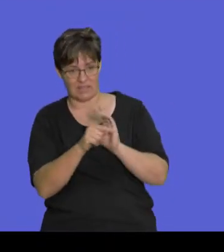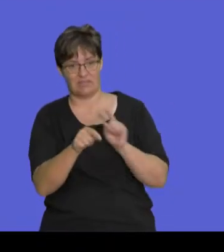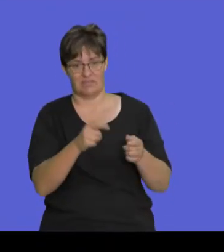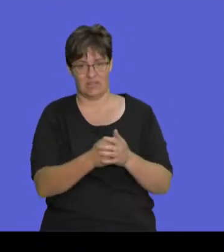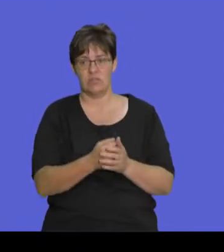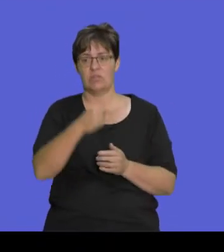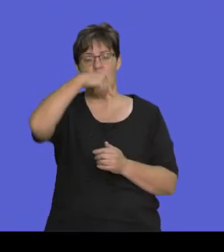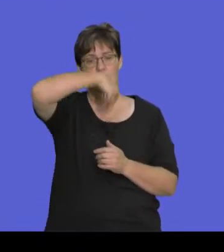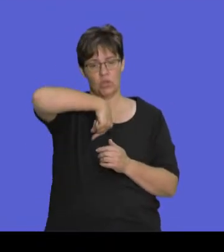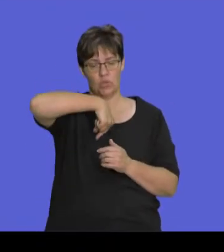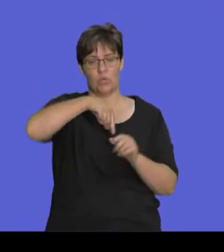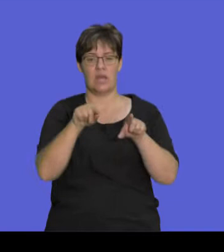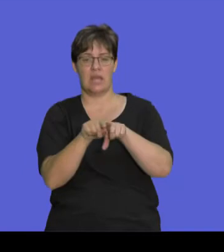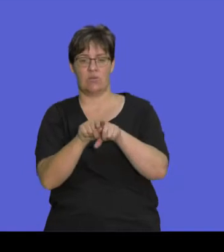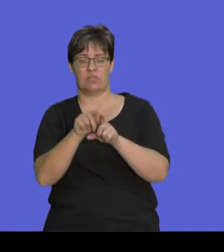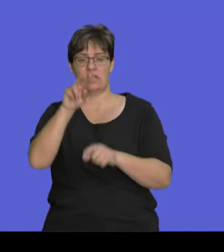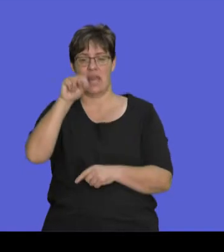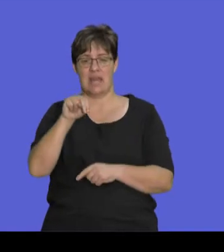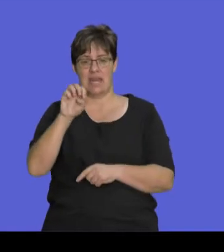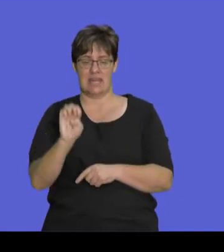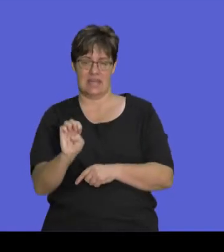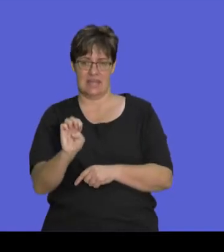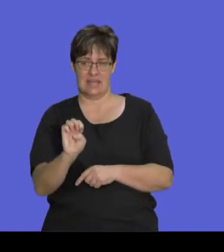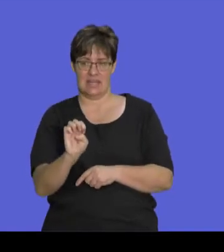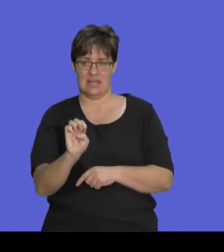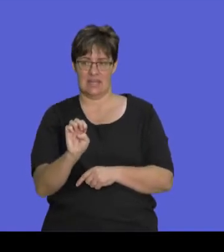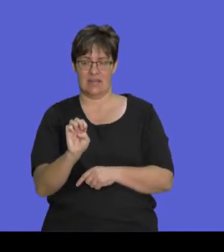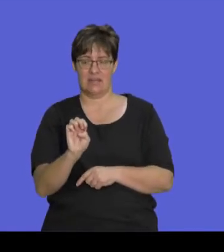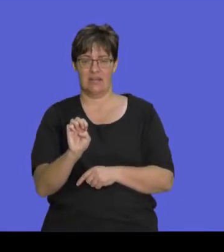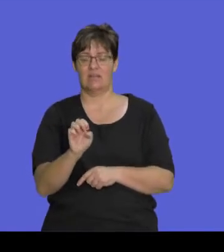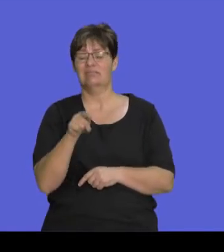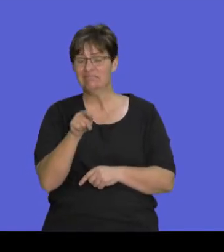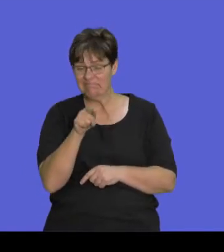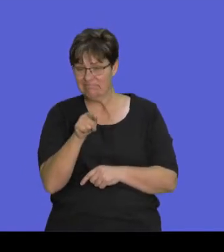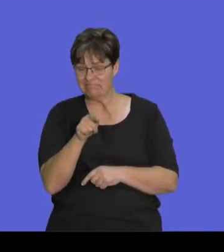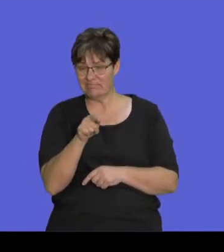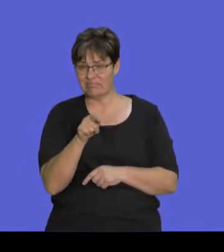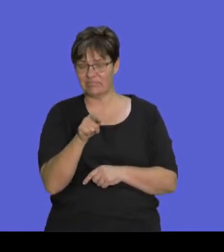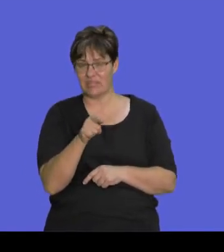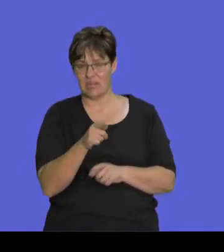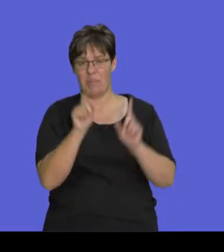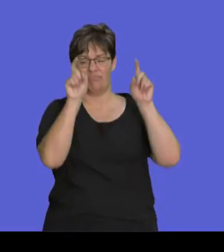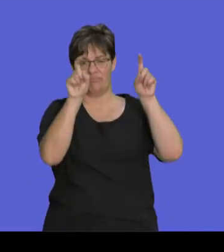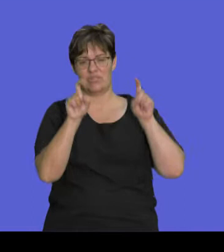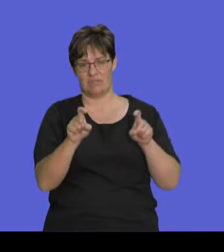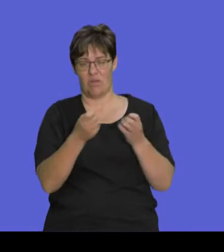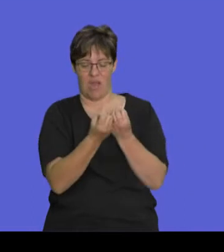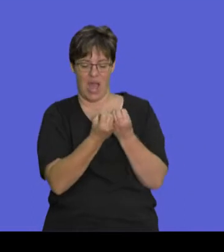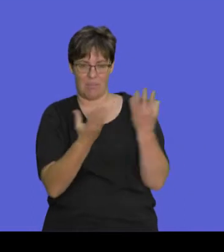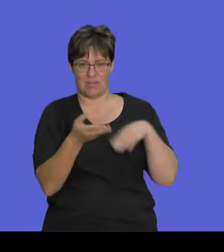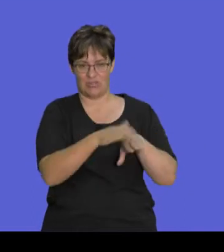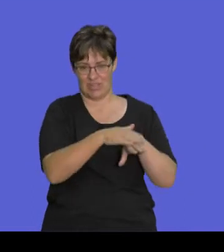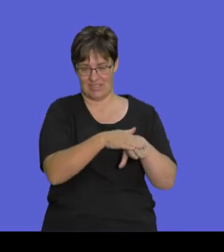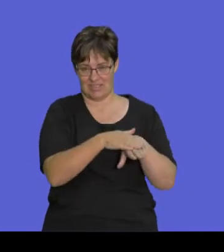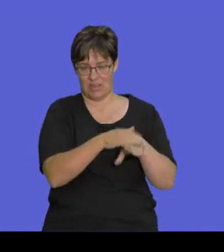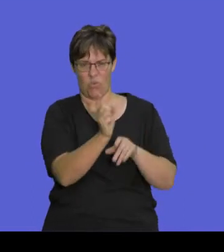Q is equals to NE. So the Q is equals to NE is actually the principle of quantization of charge.